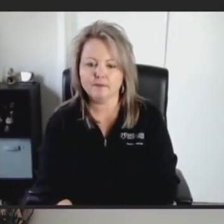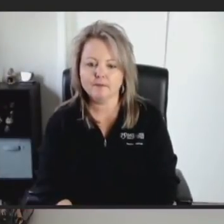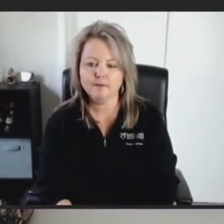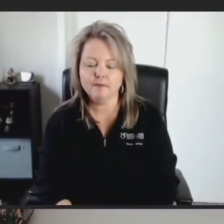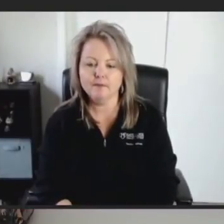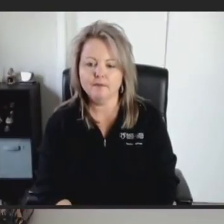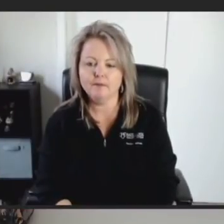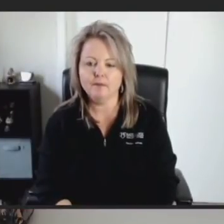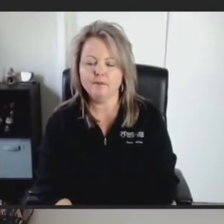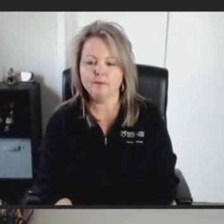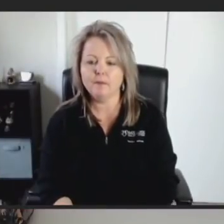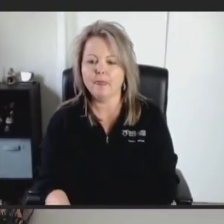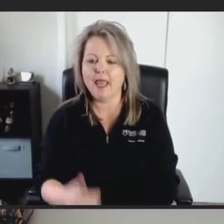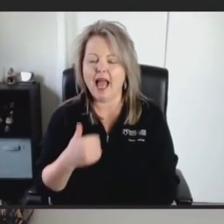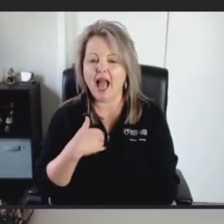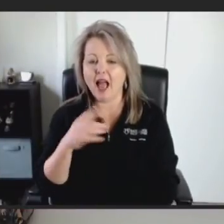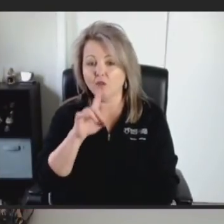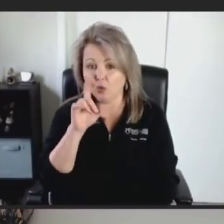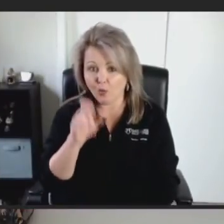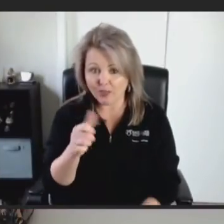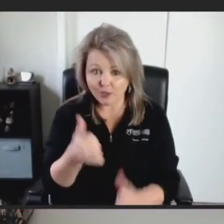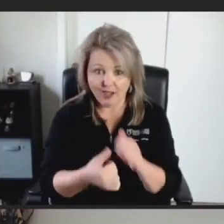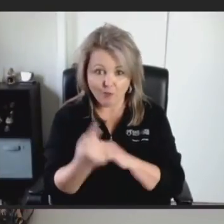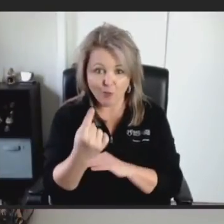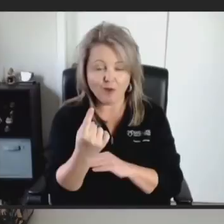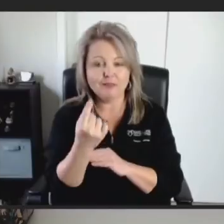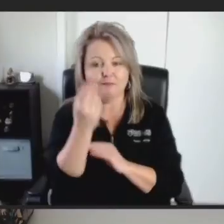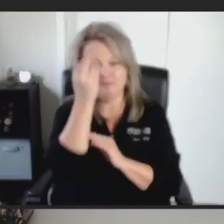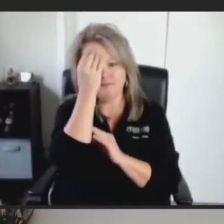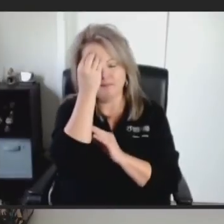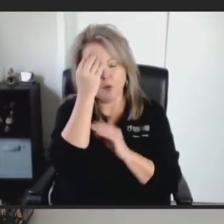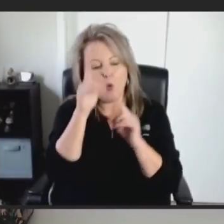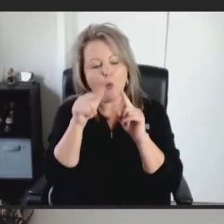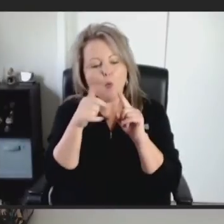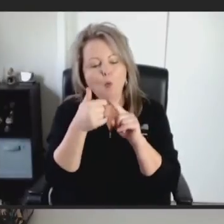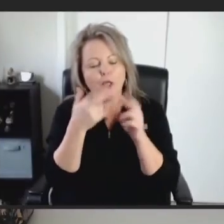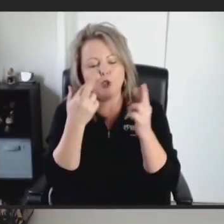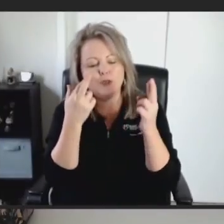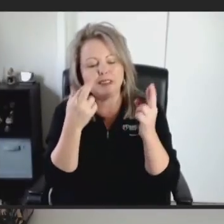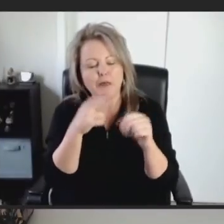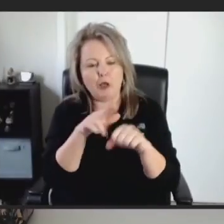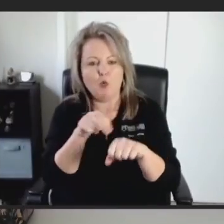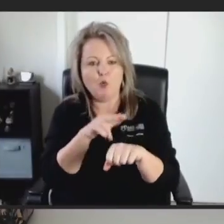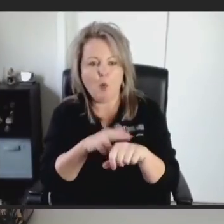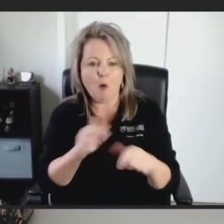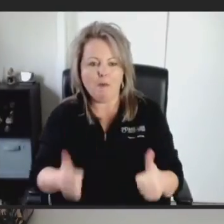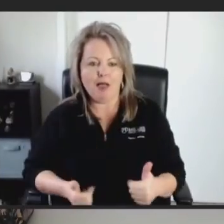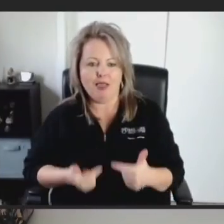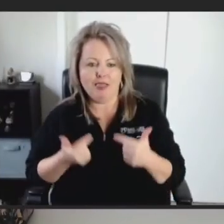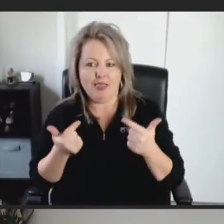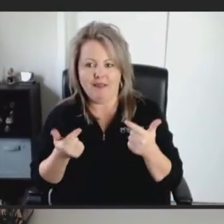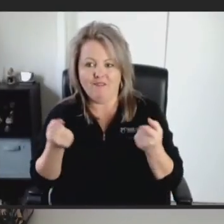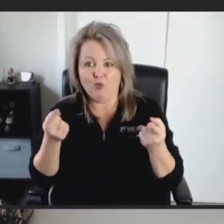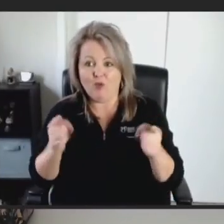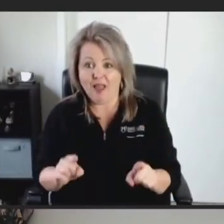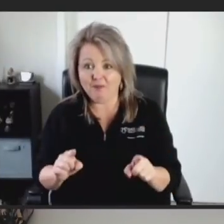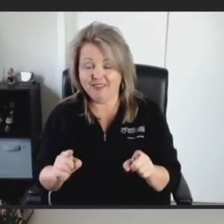And also, I just think the question on everyone's mind is, when do you expect normal life to return for residents in the Coulee